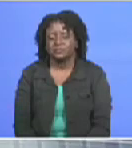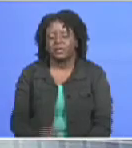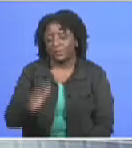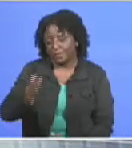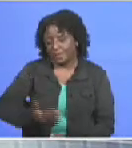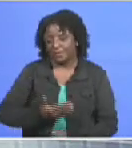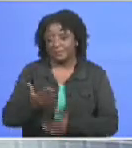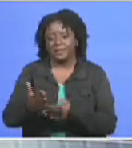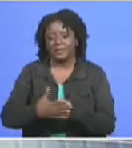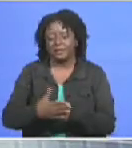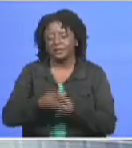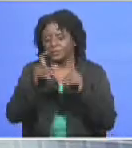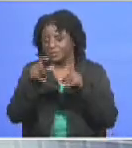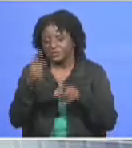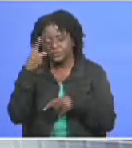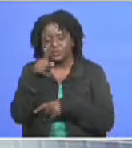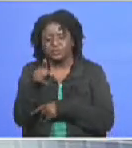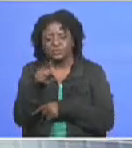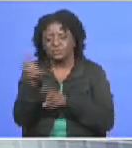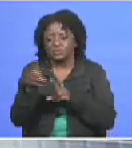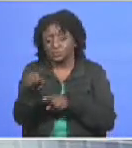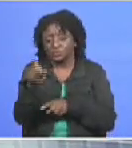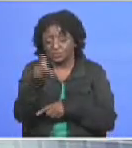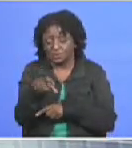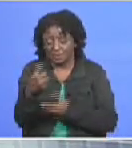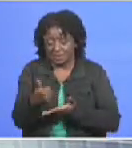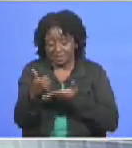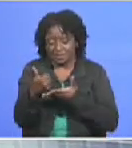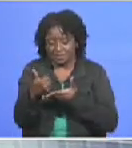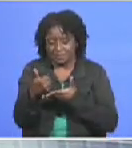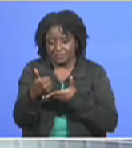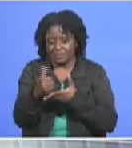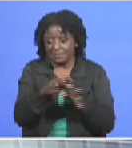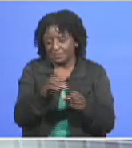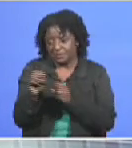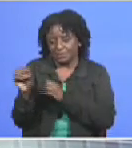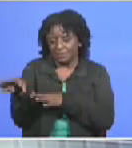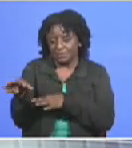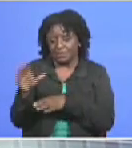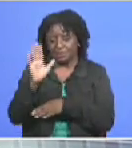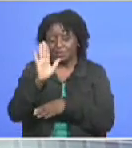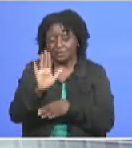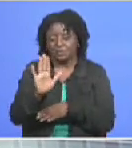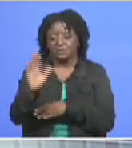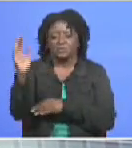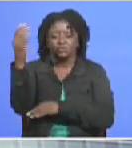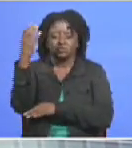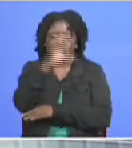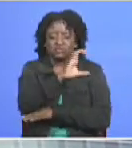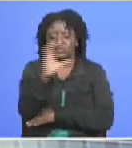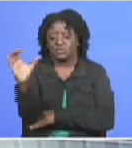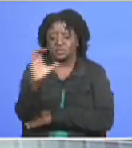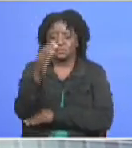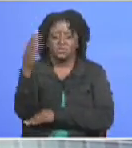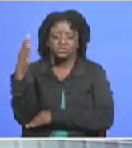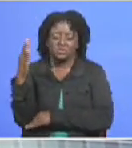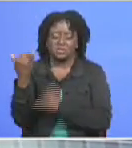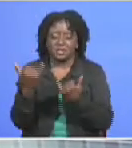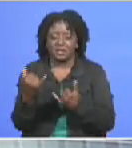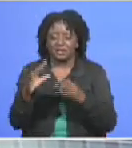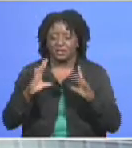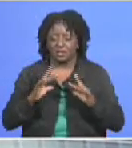Welcome back. Well, I've got a question for you. Do you need help in getting rid of that Christmas tree? Well, now that the Christmas holiday is behind us, a